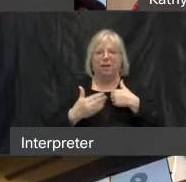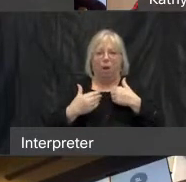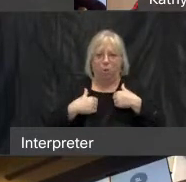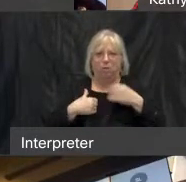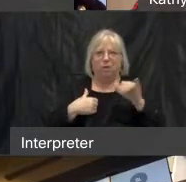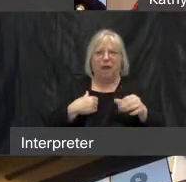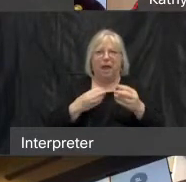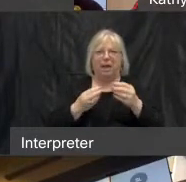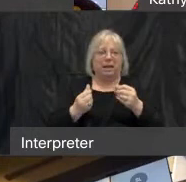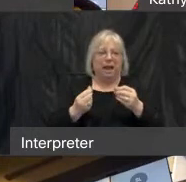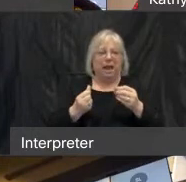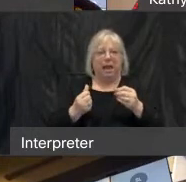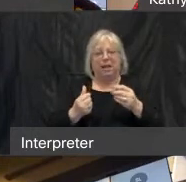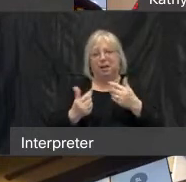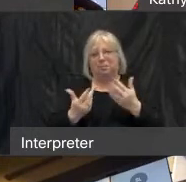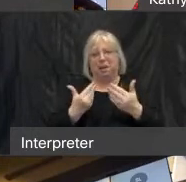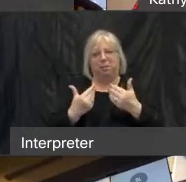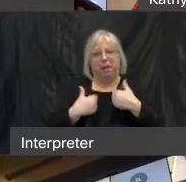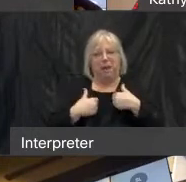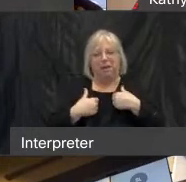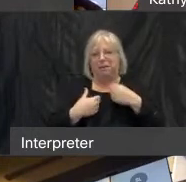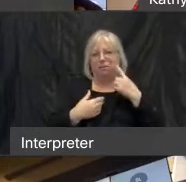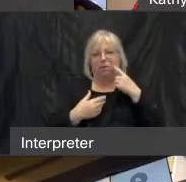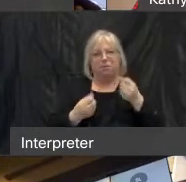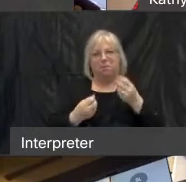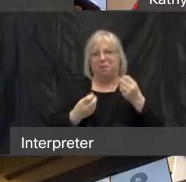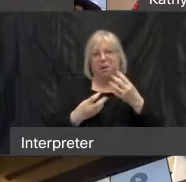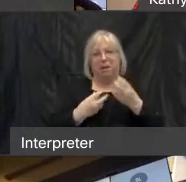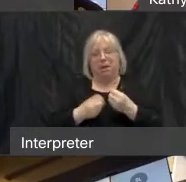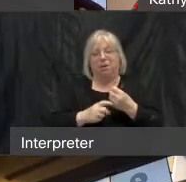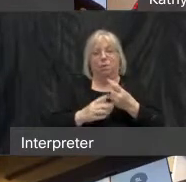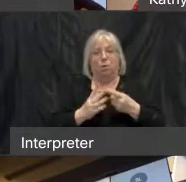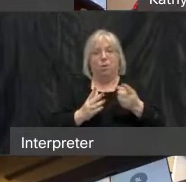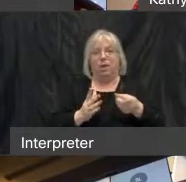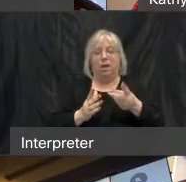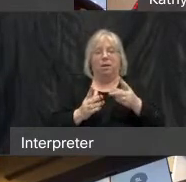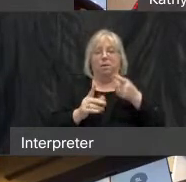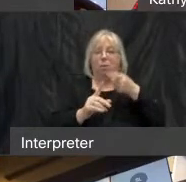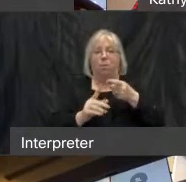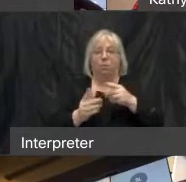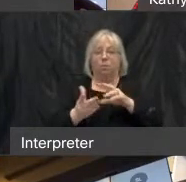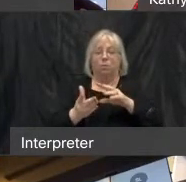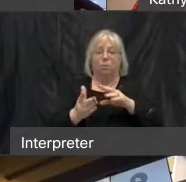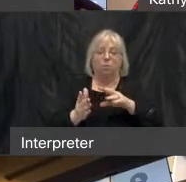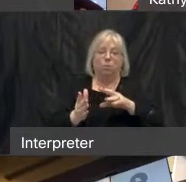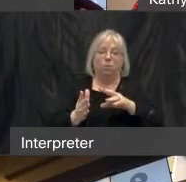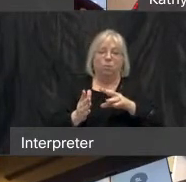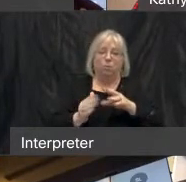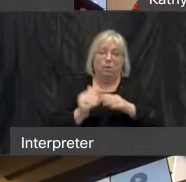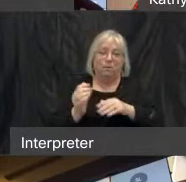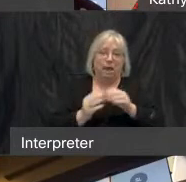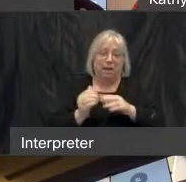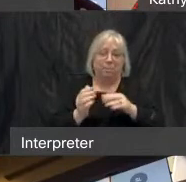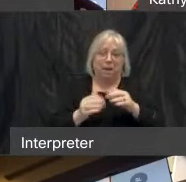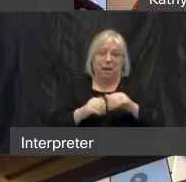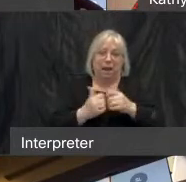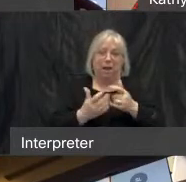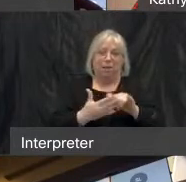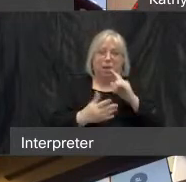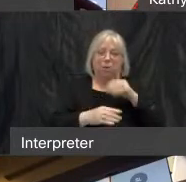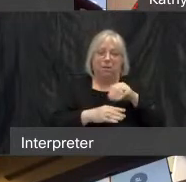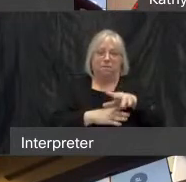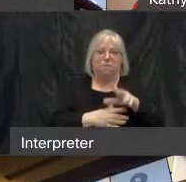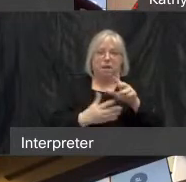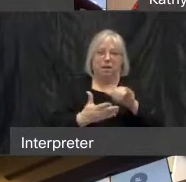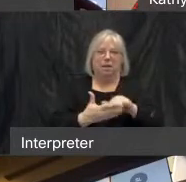for potentially years, maybe decades, of what they intend to develop that land as, and how that would affect